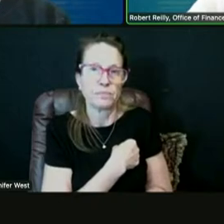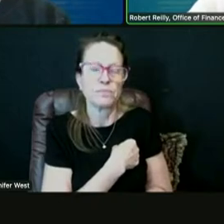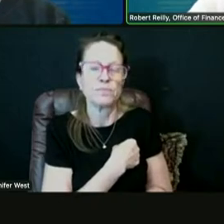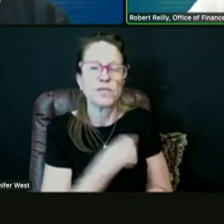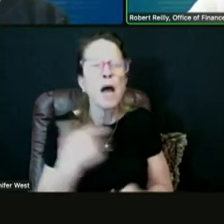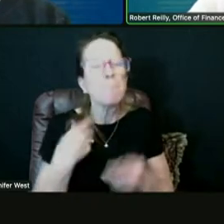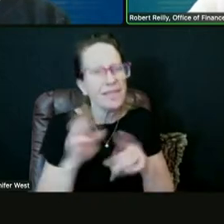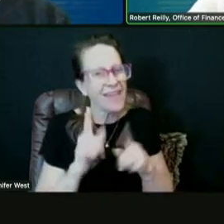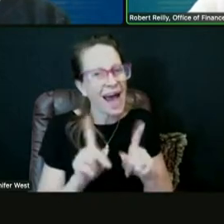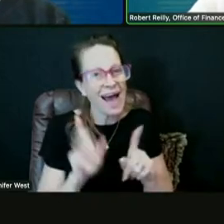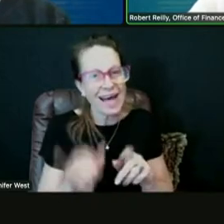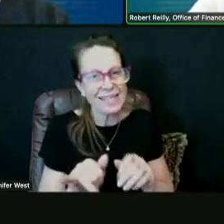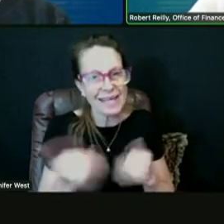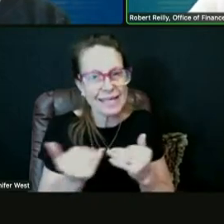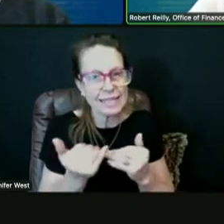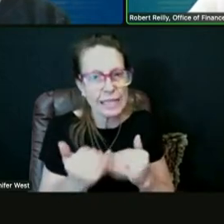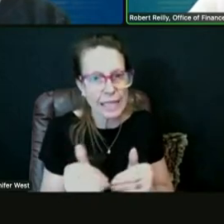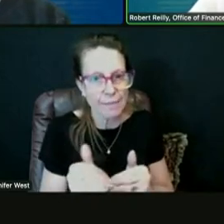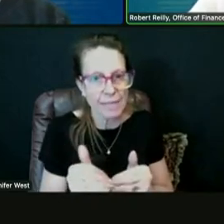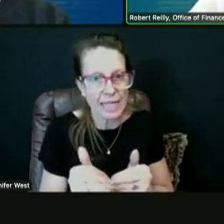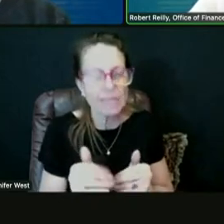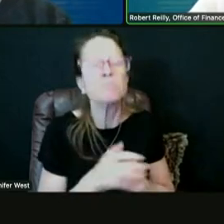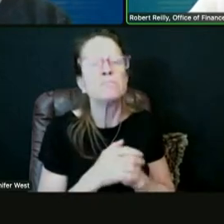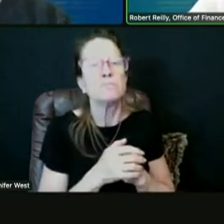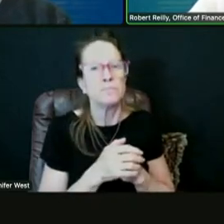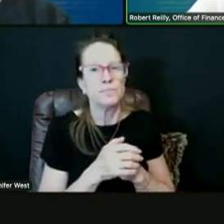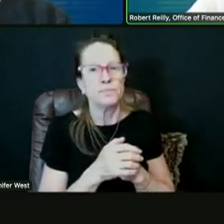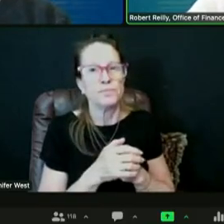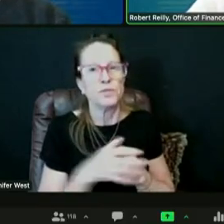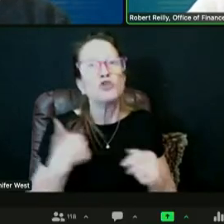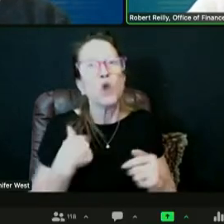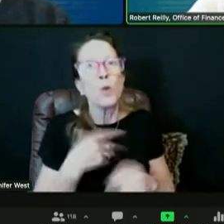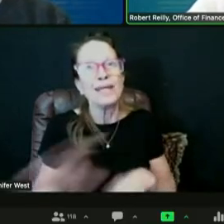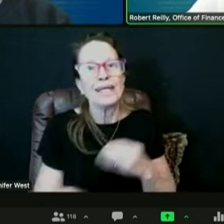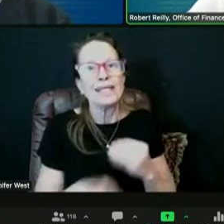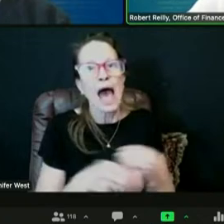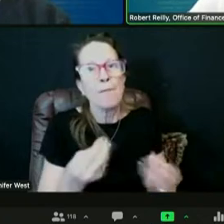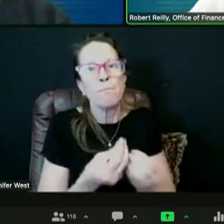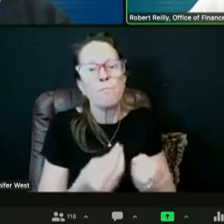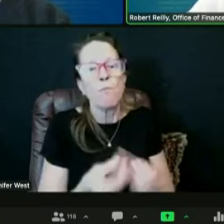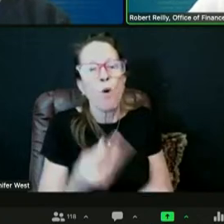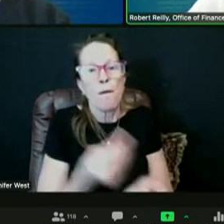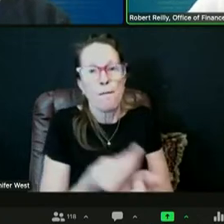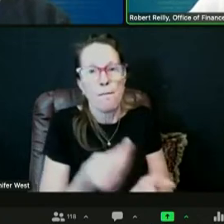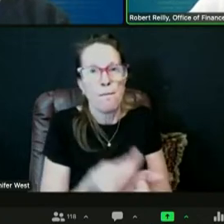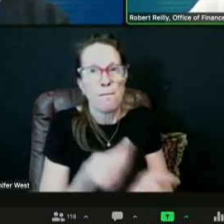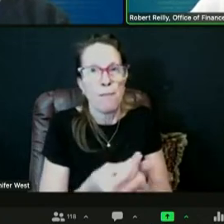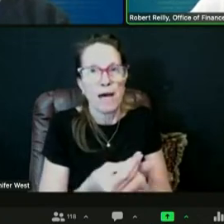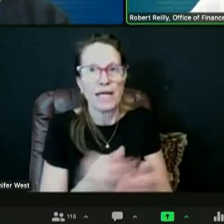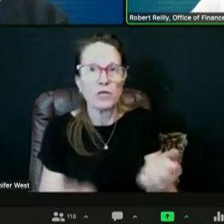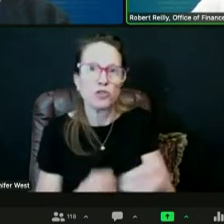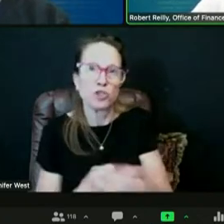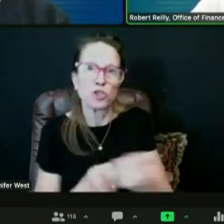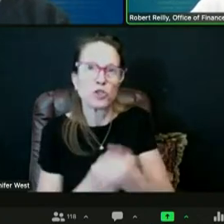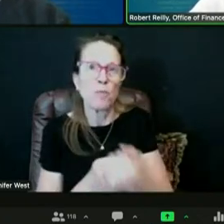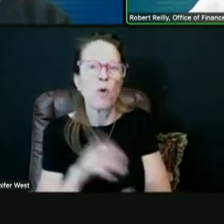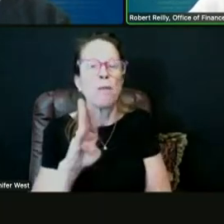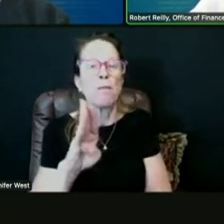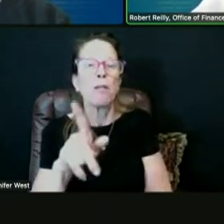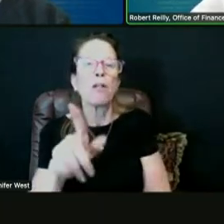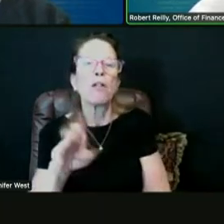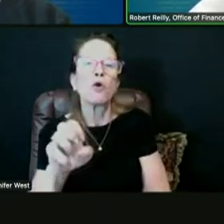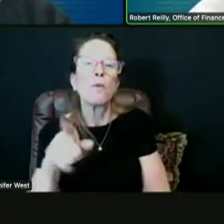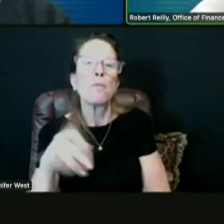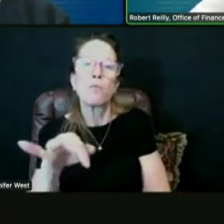will be other additions that we'd have to make to supplement that, as Blueprint is what is what it is. It's a blueprint, but we're going to build upon